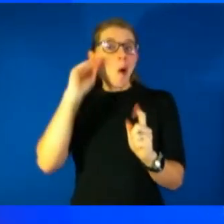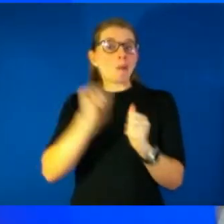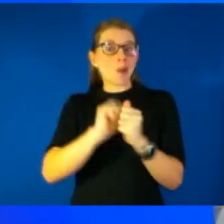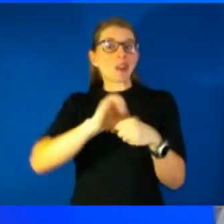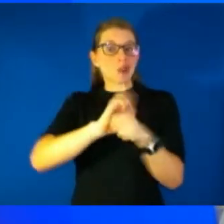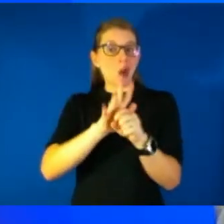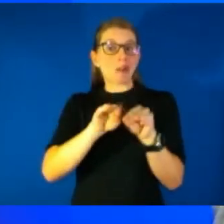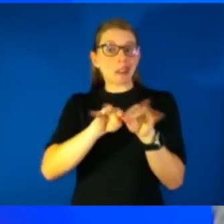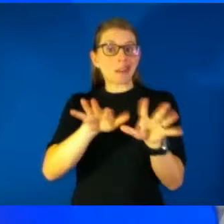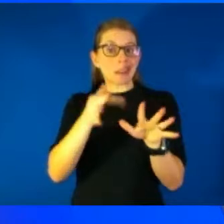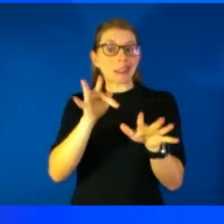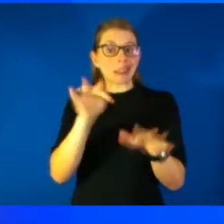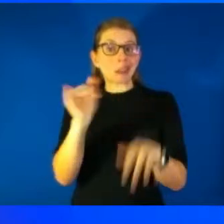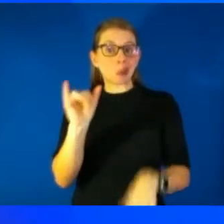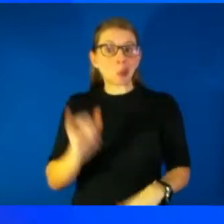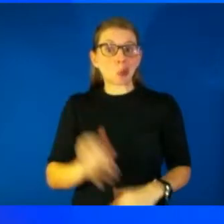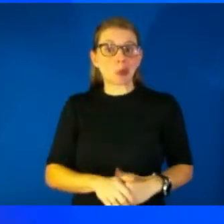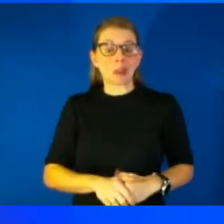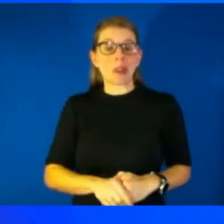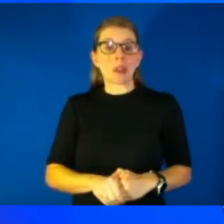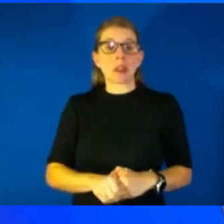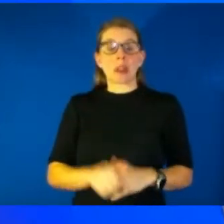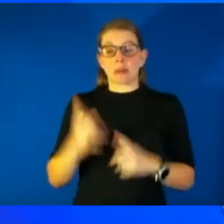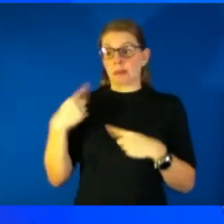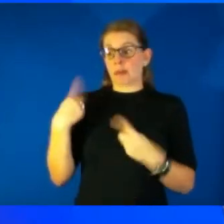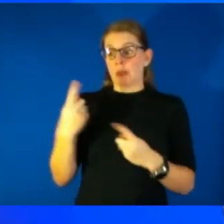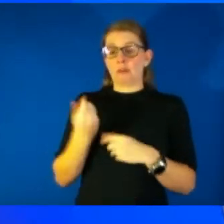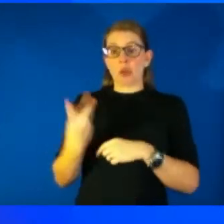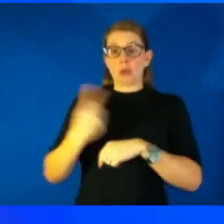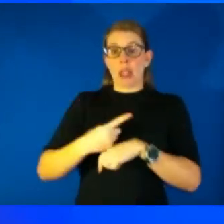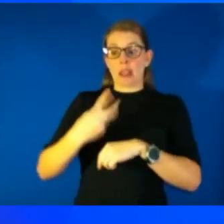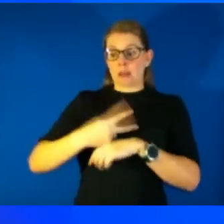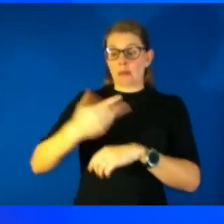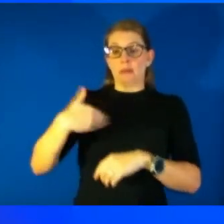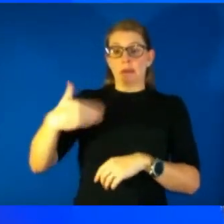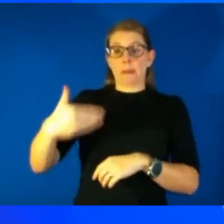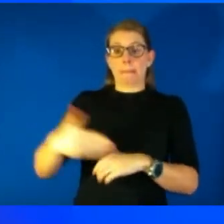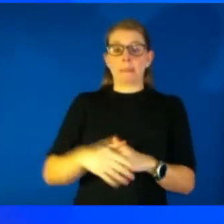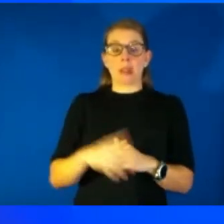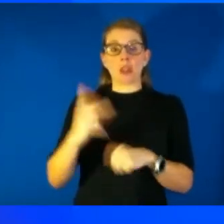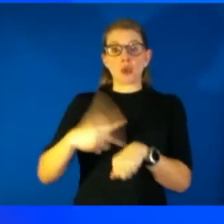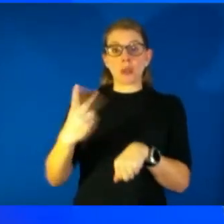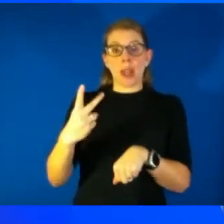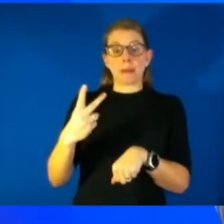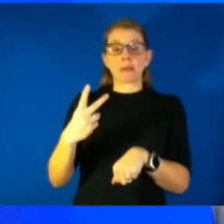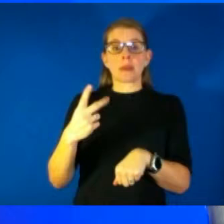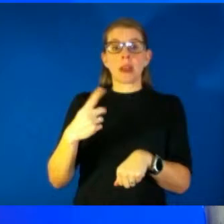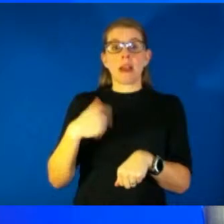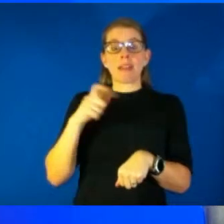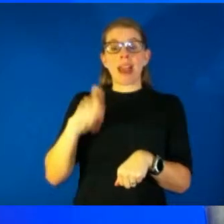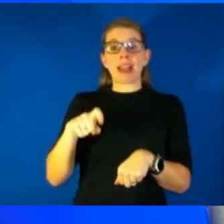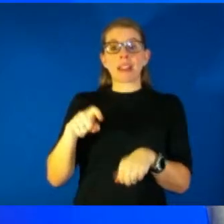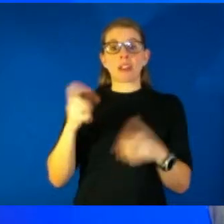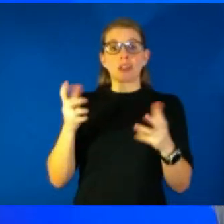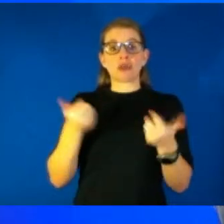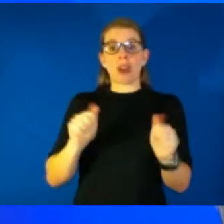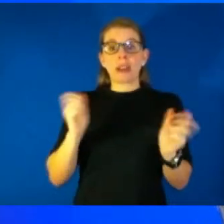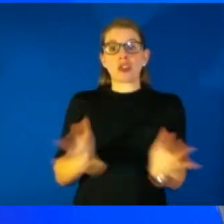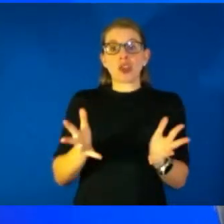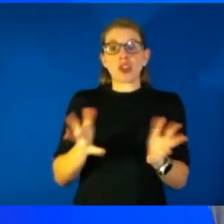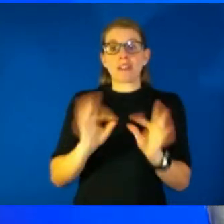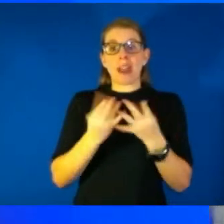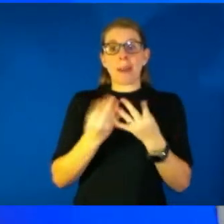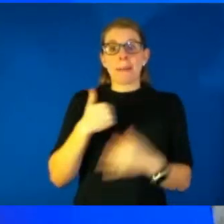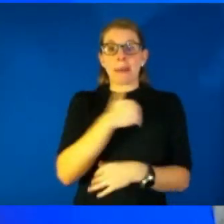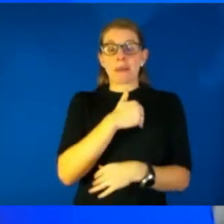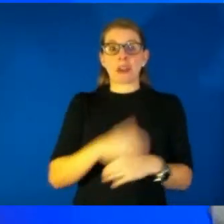find myself, I guess, maybe over the last couple of days, I think at least 2 times I've had to kind of encourage family members to